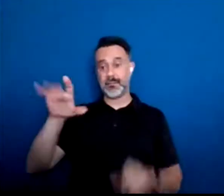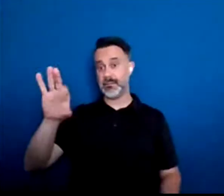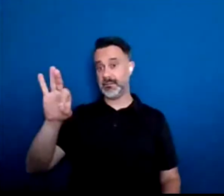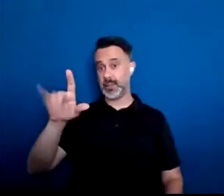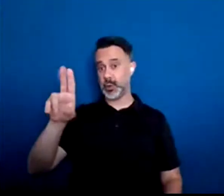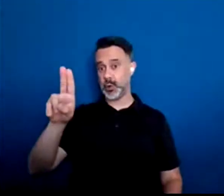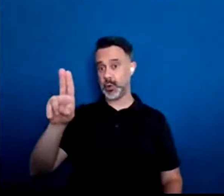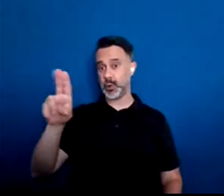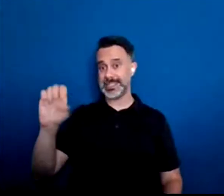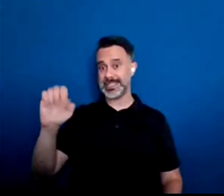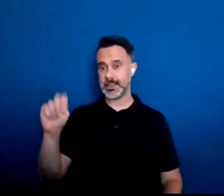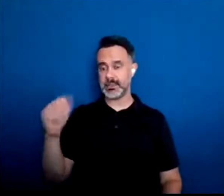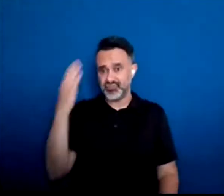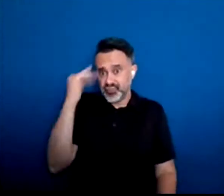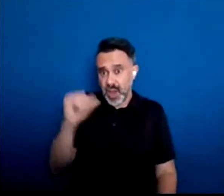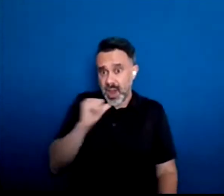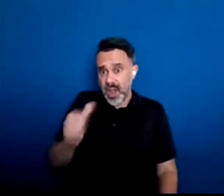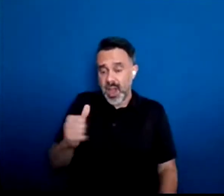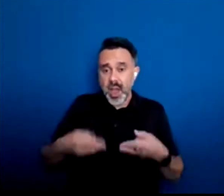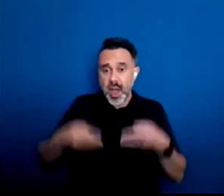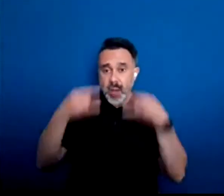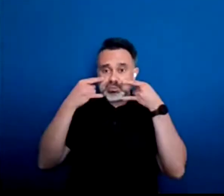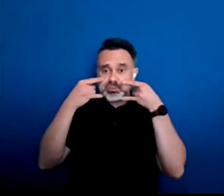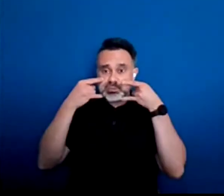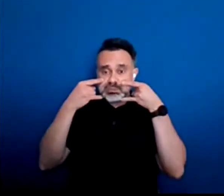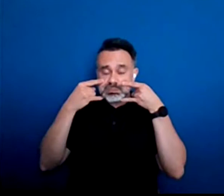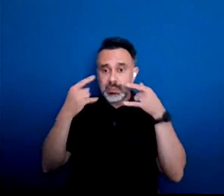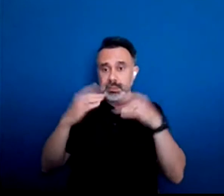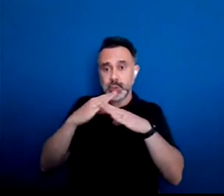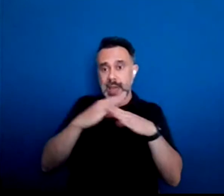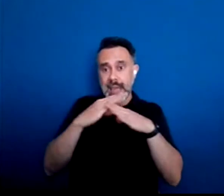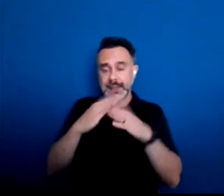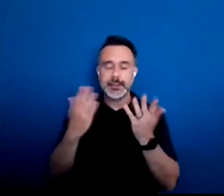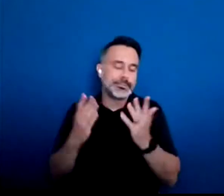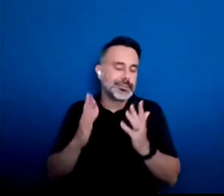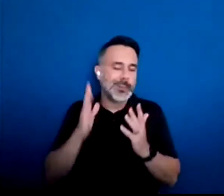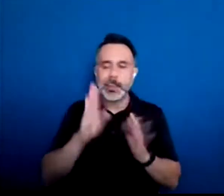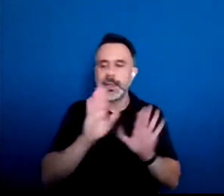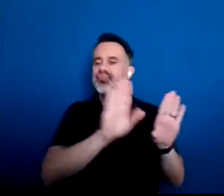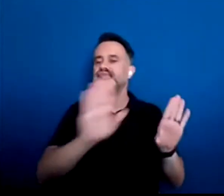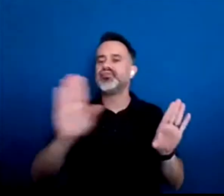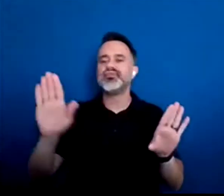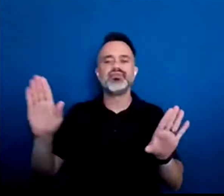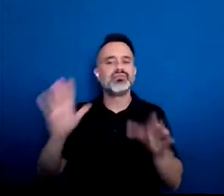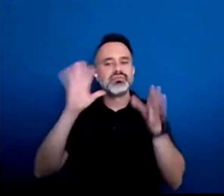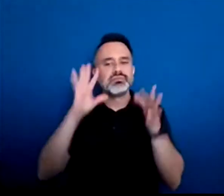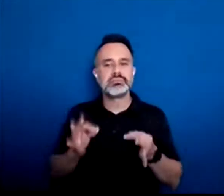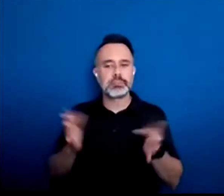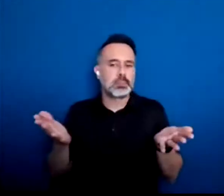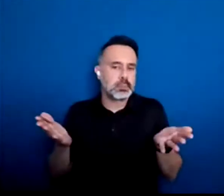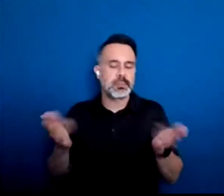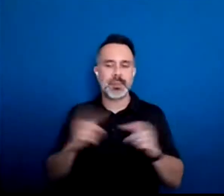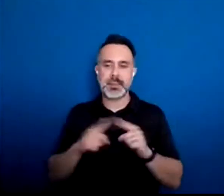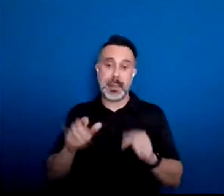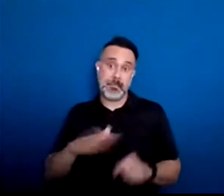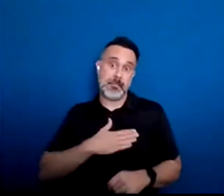the protection? But it's going to be a personal choice. I think, right, I'm starting to